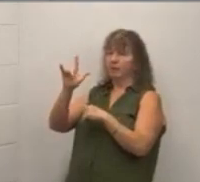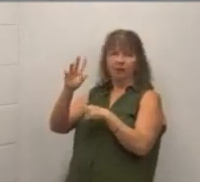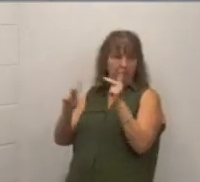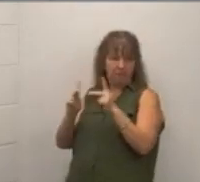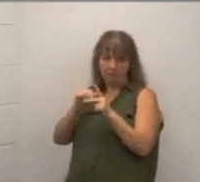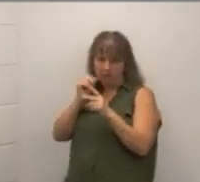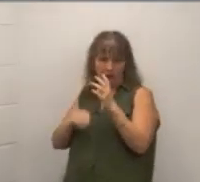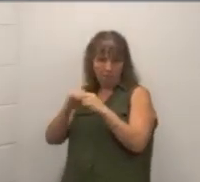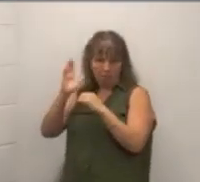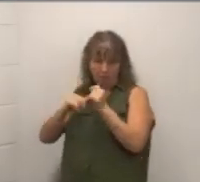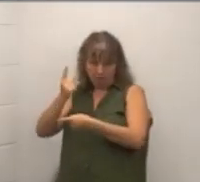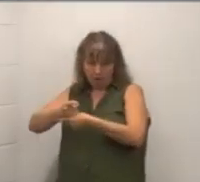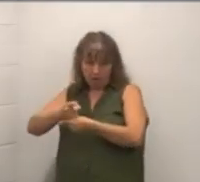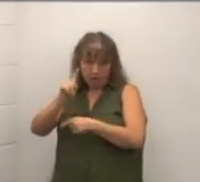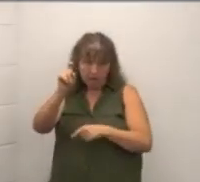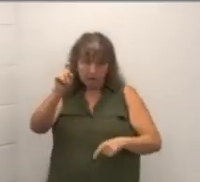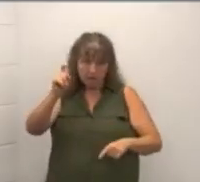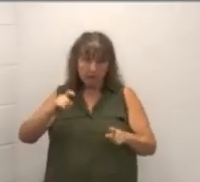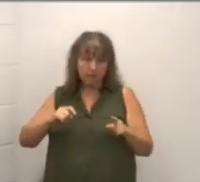We're